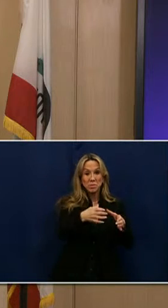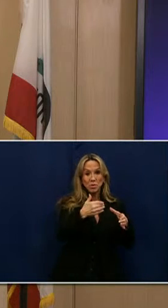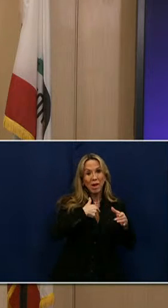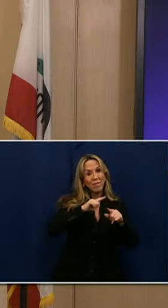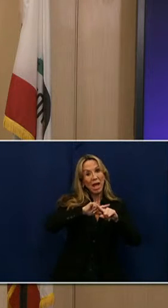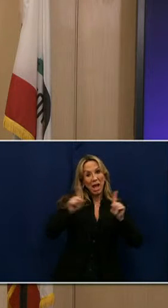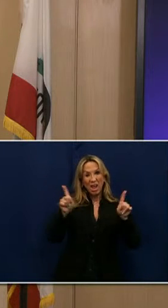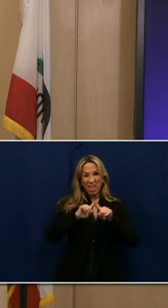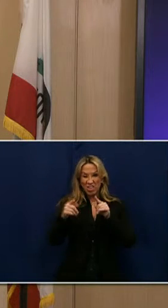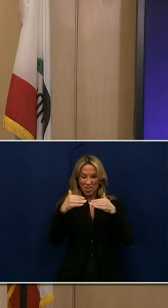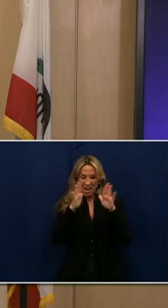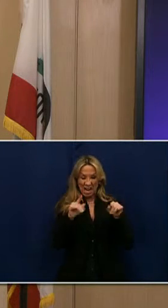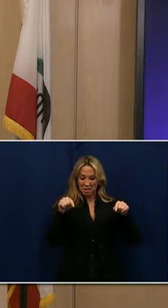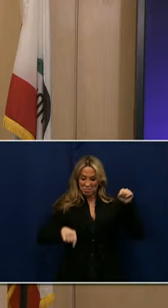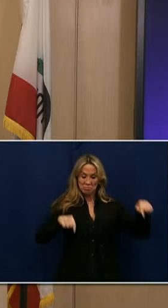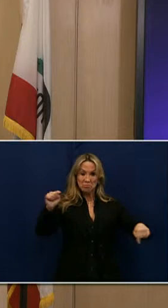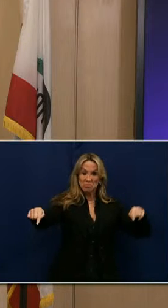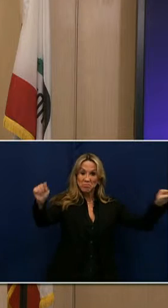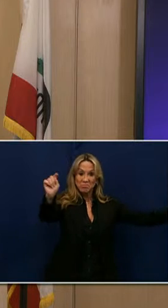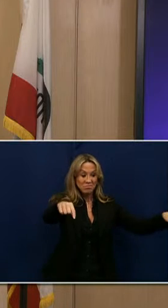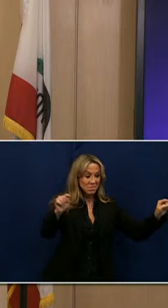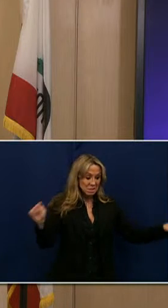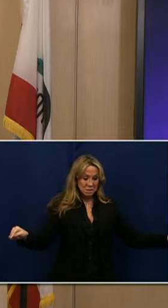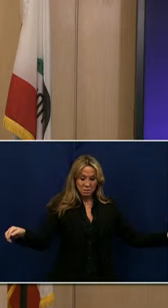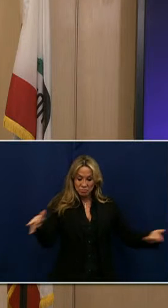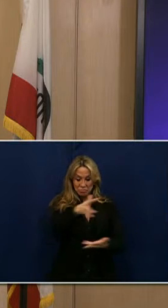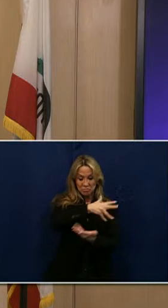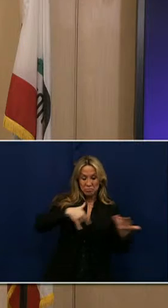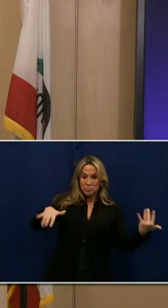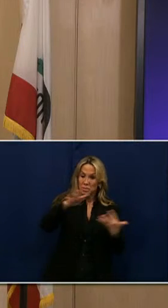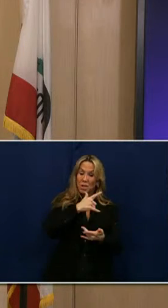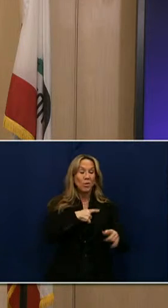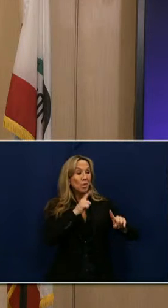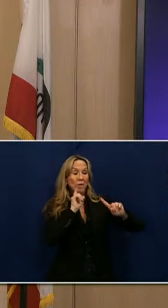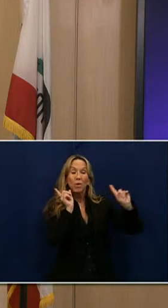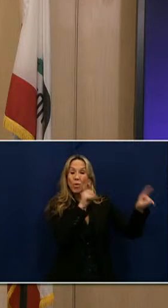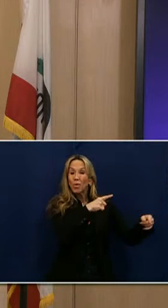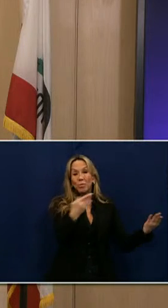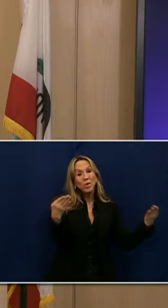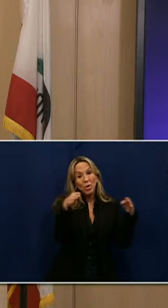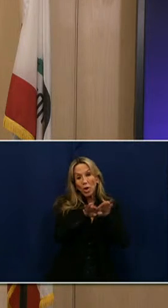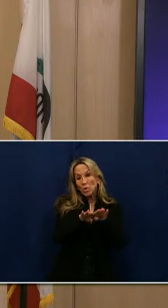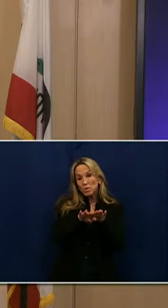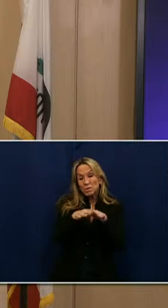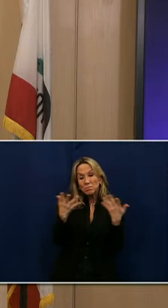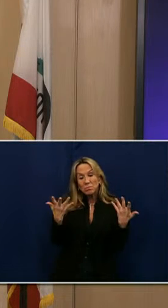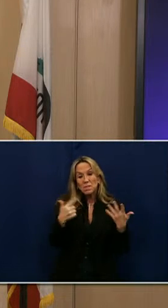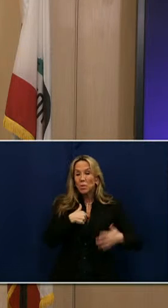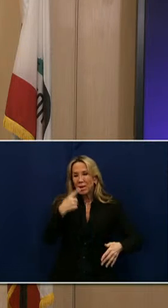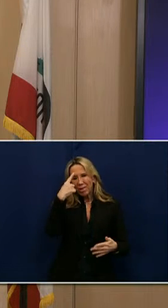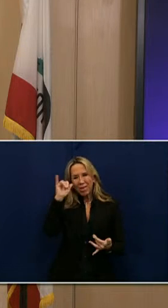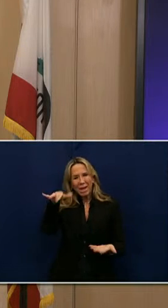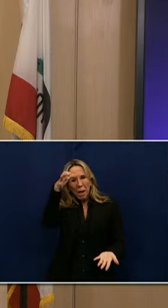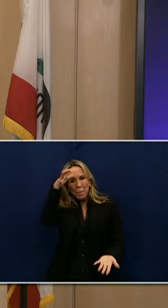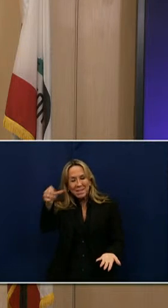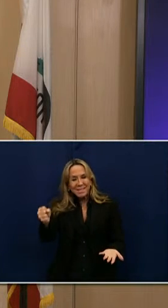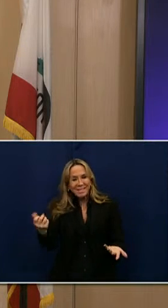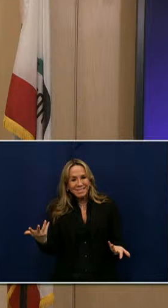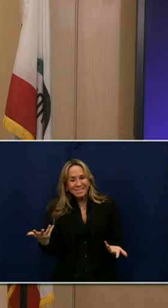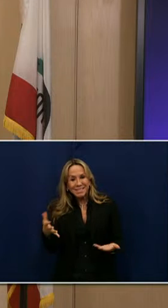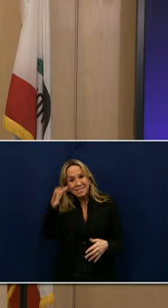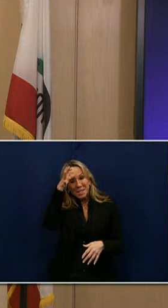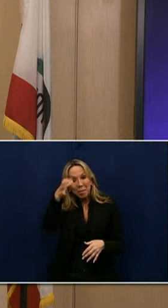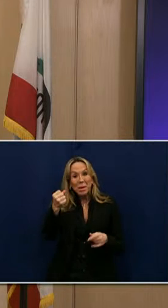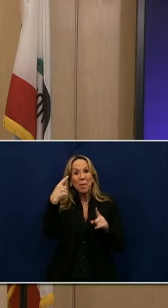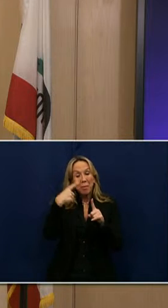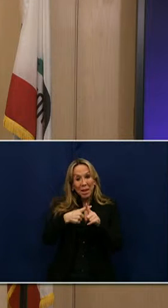together in a high-risk setting, and so we ordered them closed. We felt that that was consistent not only with common sense, but with the public